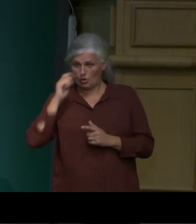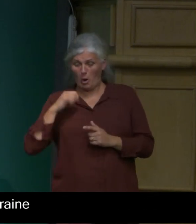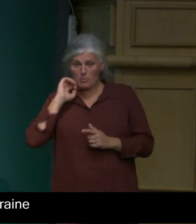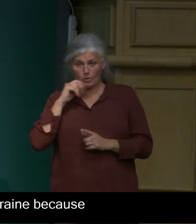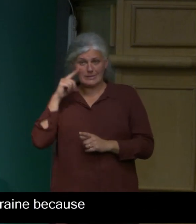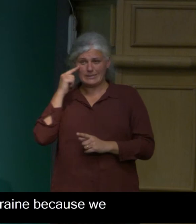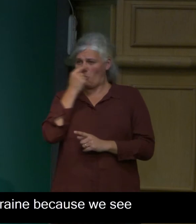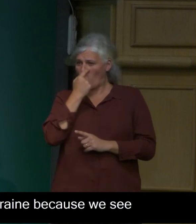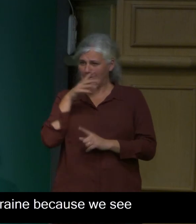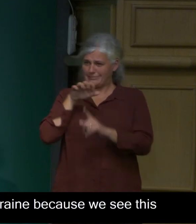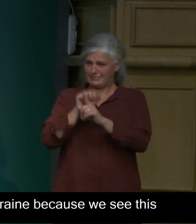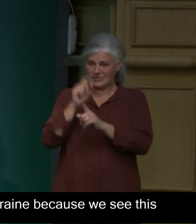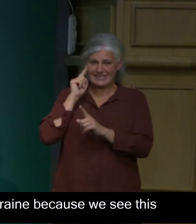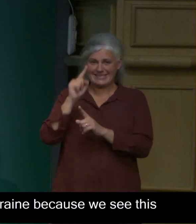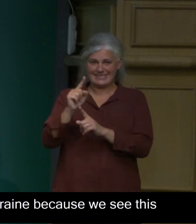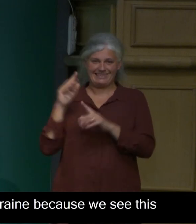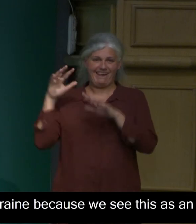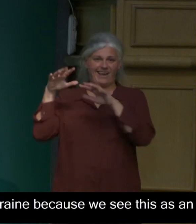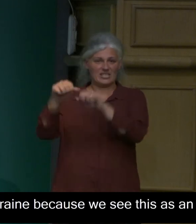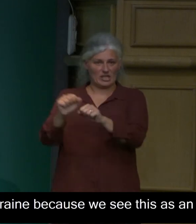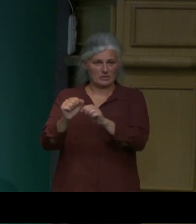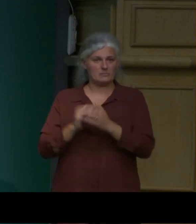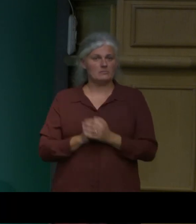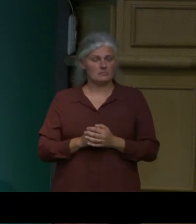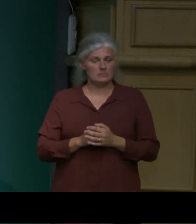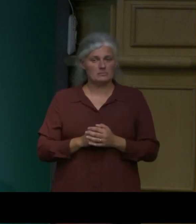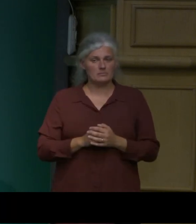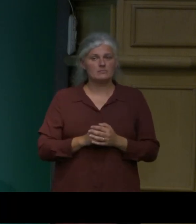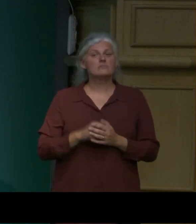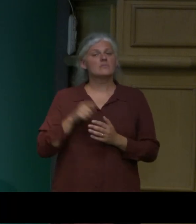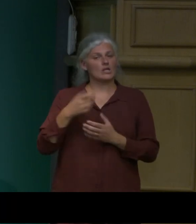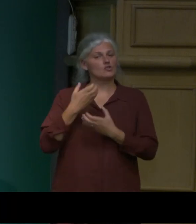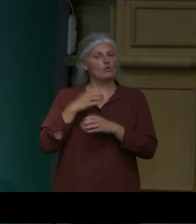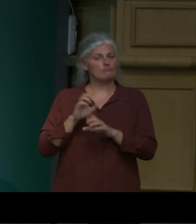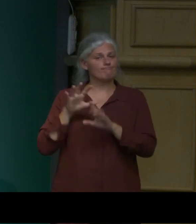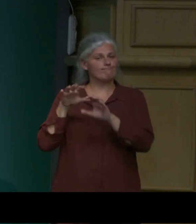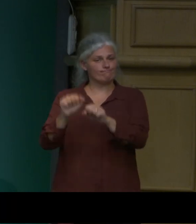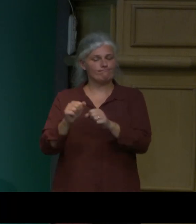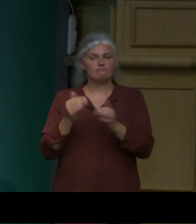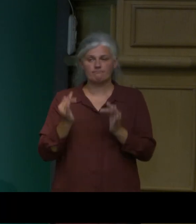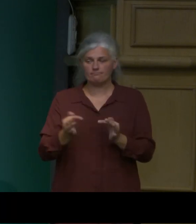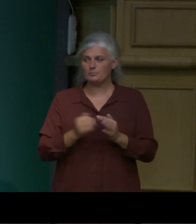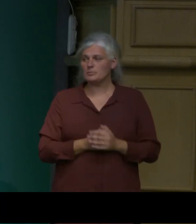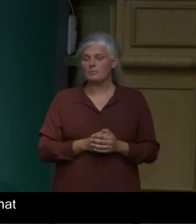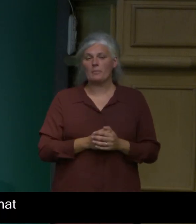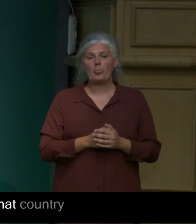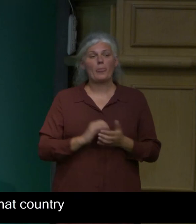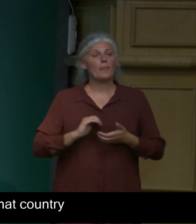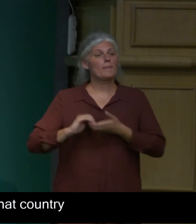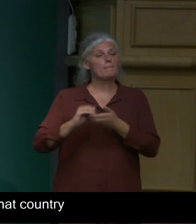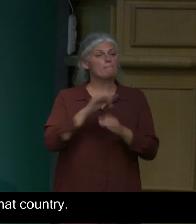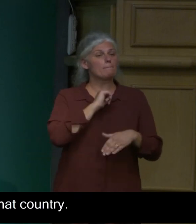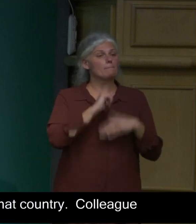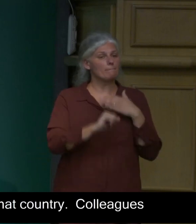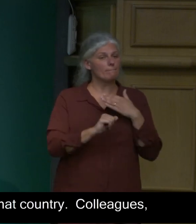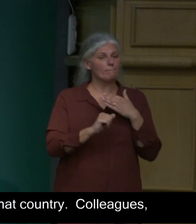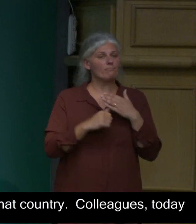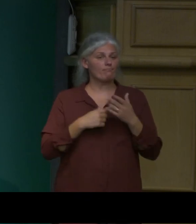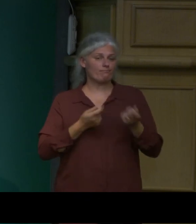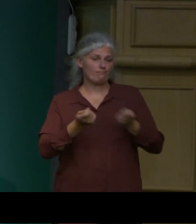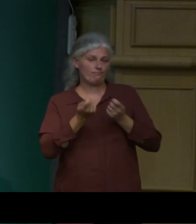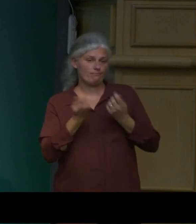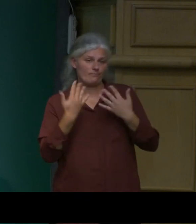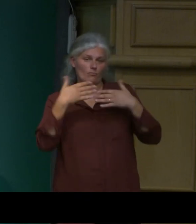this as an imperial attack and impair this attack on that country colleagues today is about stimulating